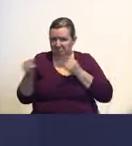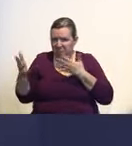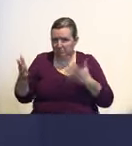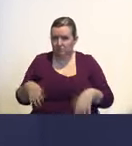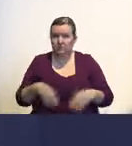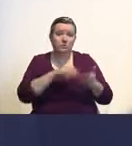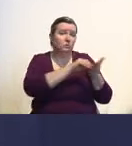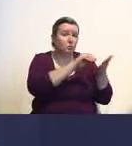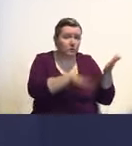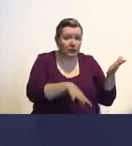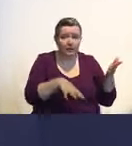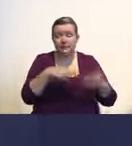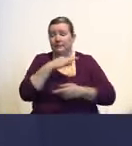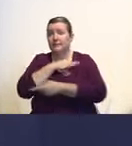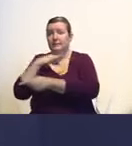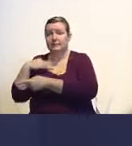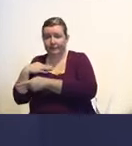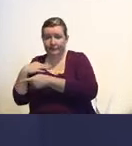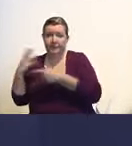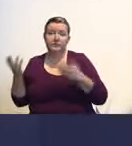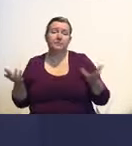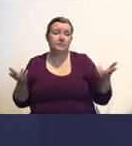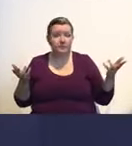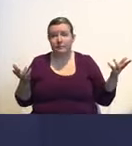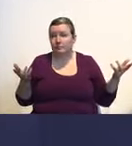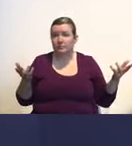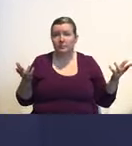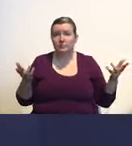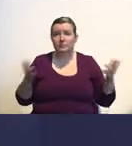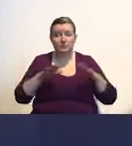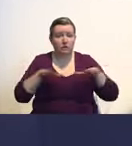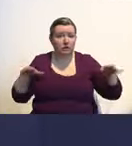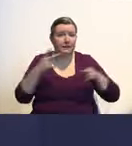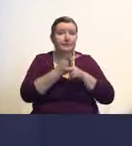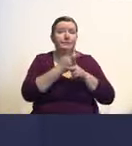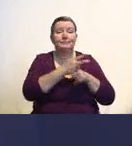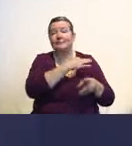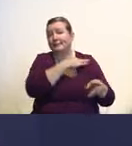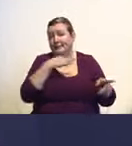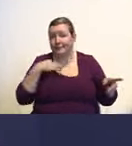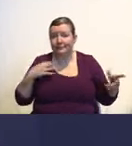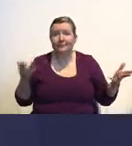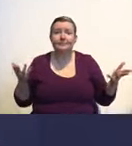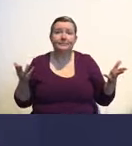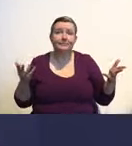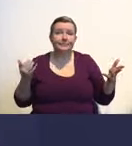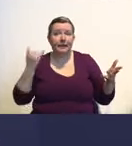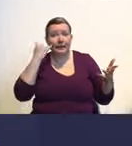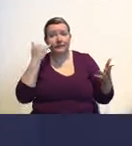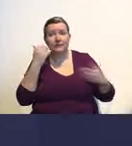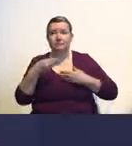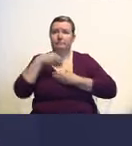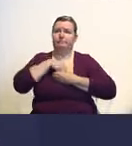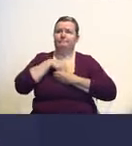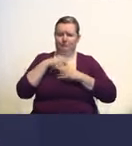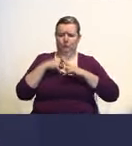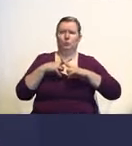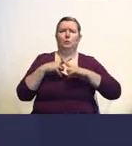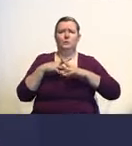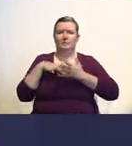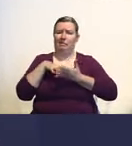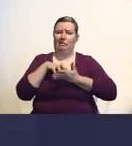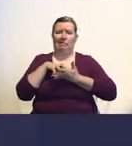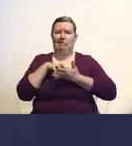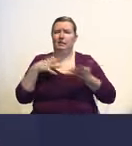personnel, along with children and staff and child care centers who are immunocompromised or at high risk